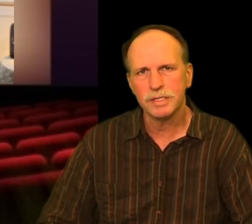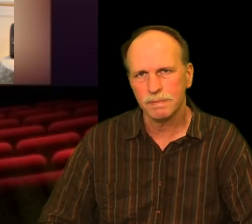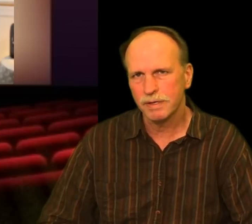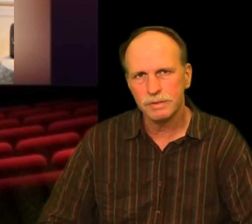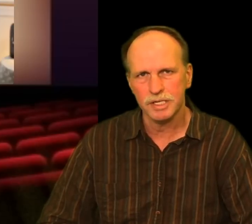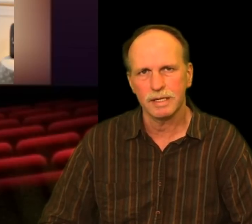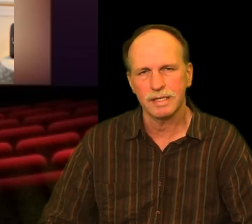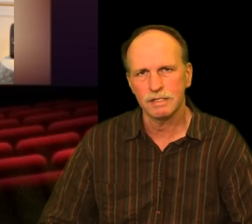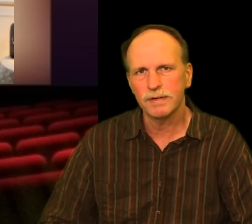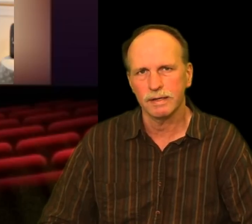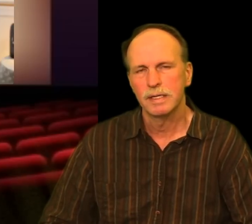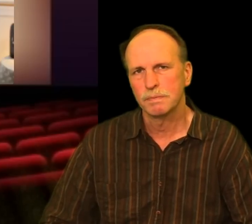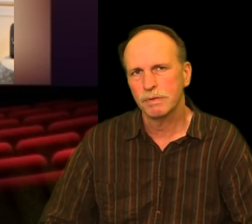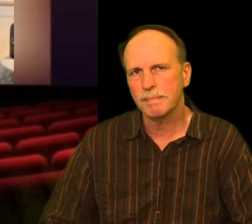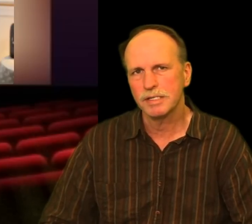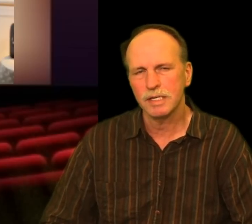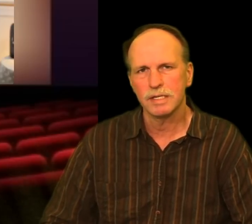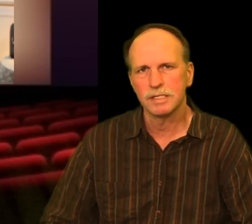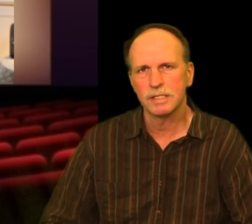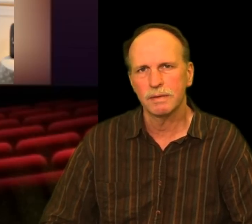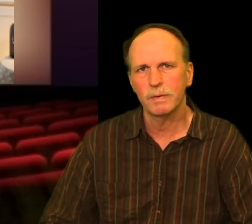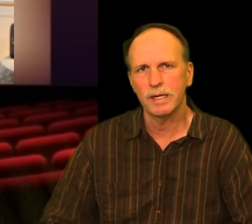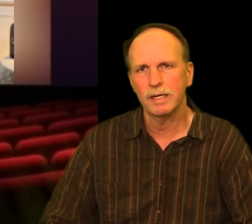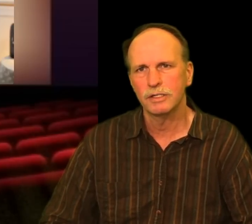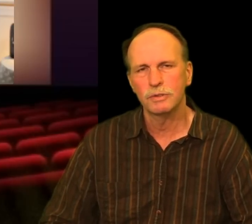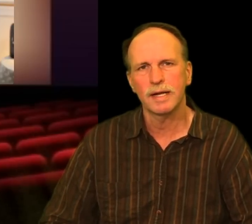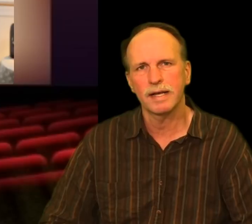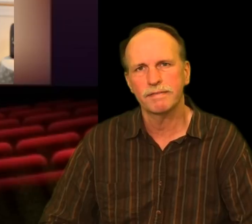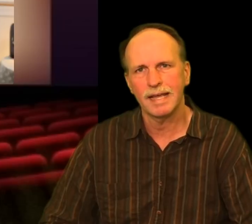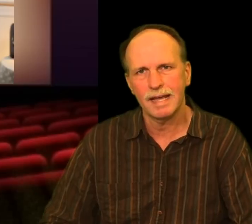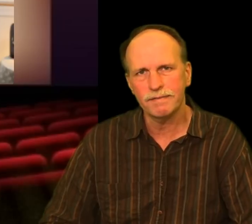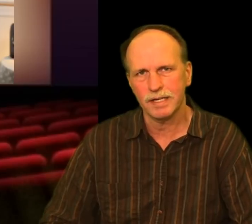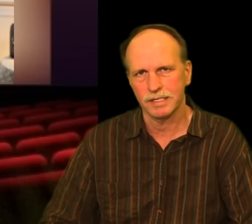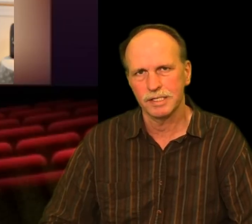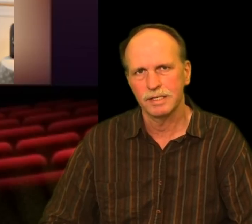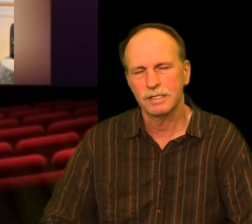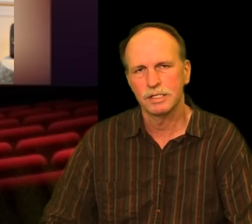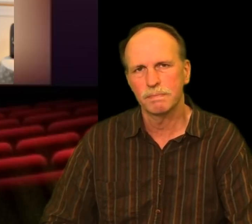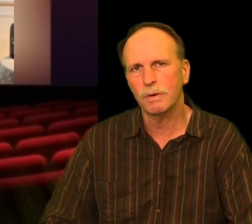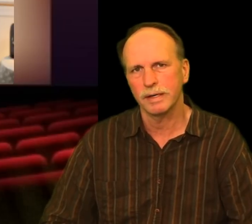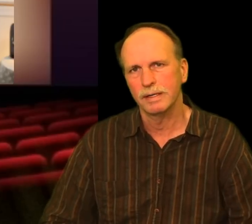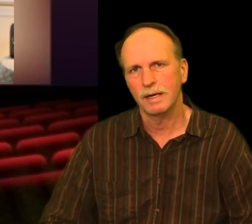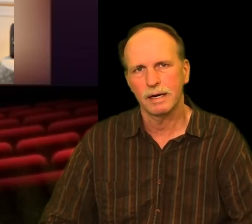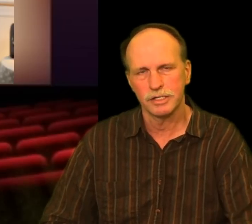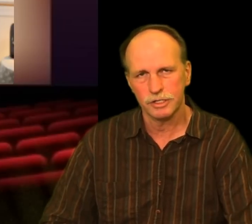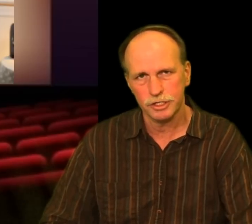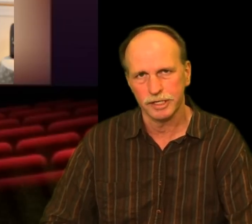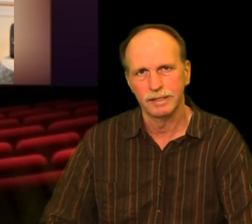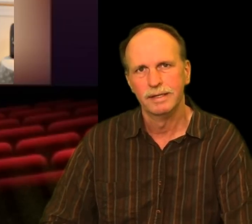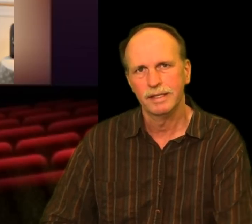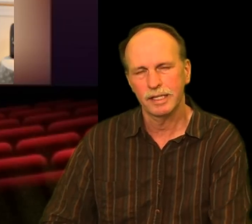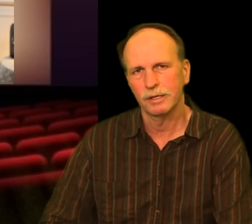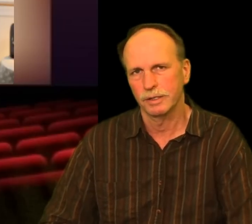are presupposing a sphere. His premise is that we do not have evidence to support our